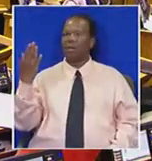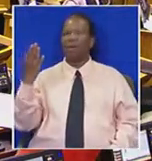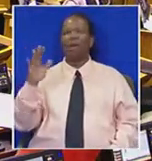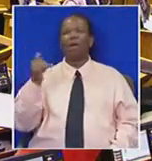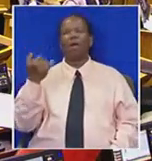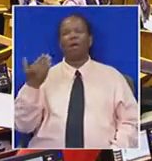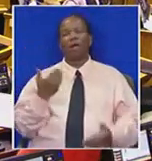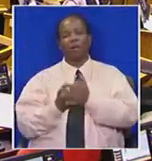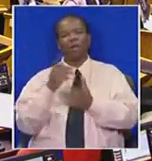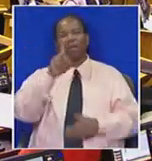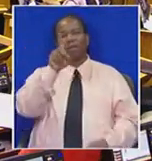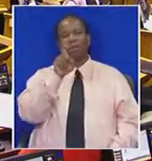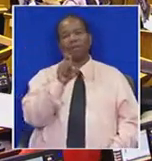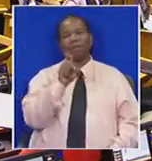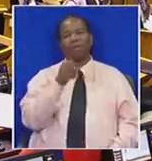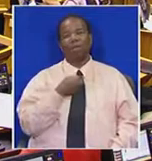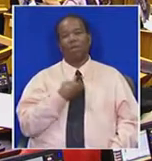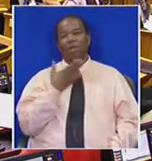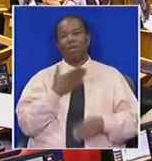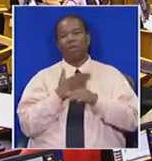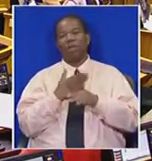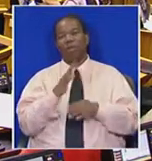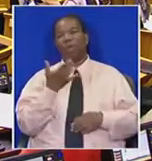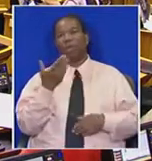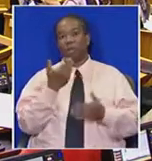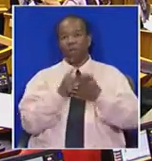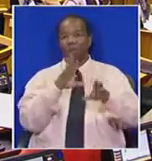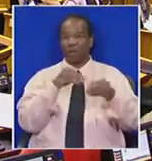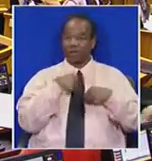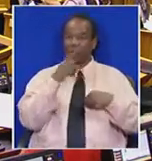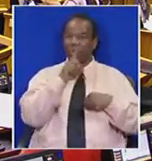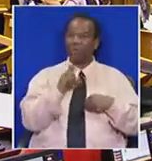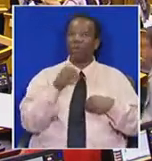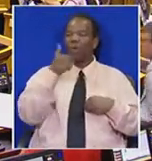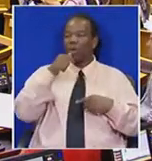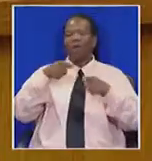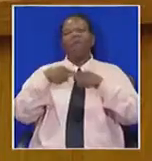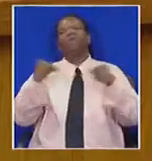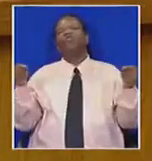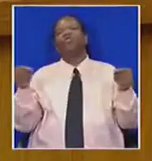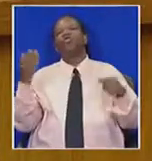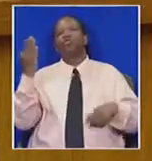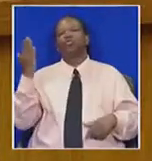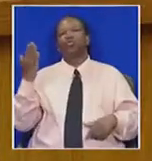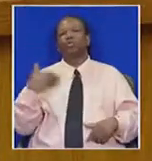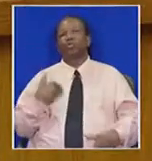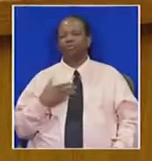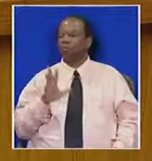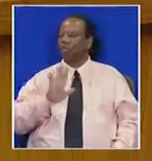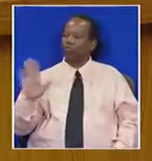a question on youth unemployment? Honorable Member, will you take a question? I will take it once I'm done with my speech. He's not willing,